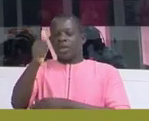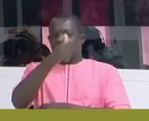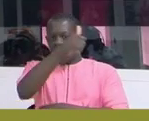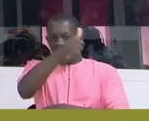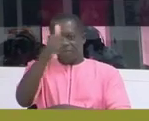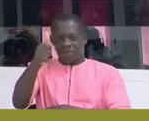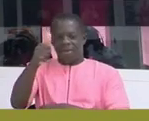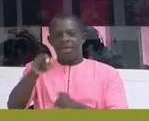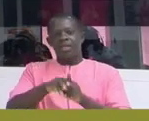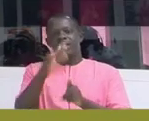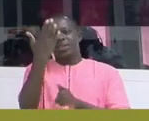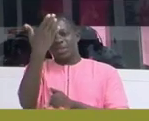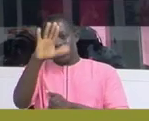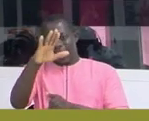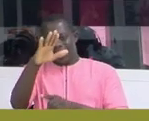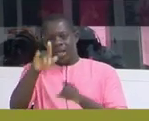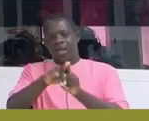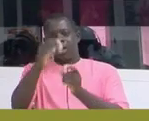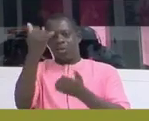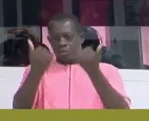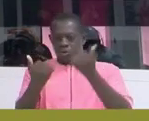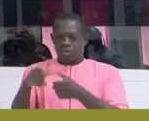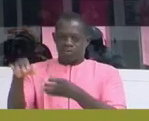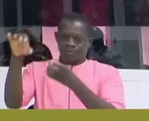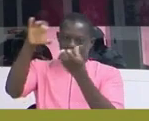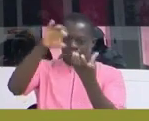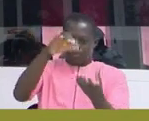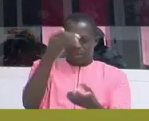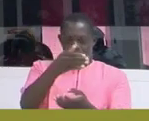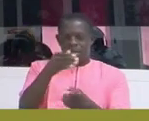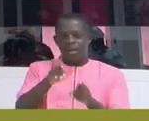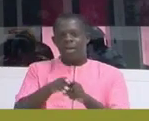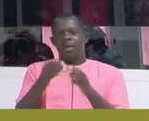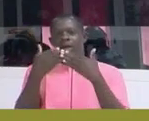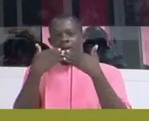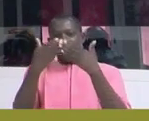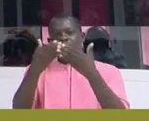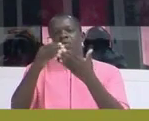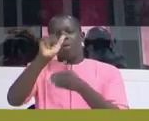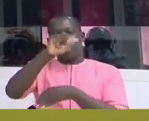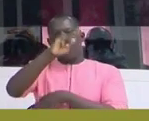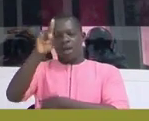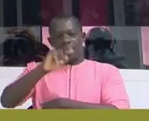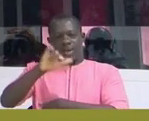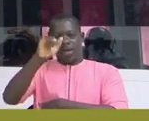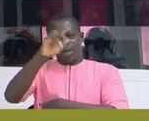there,000 and for every 10 trips, we'll tellist from the